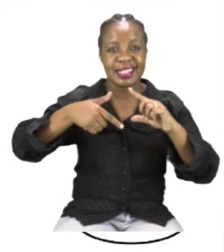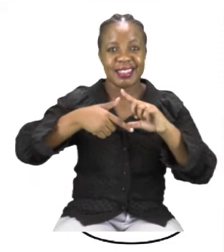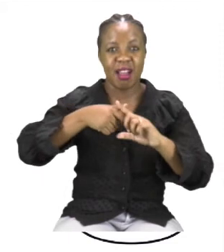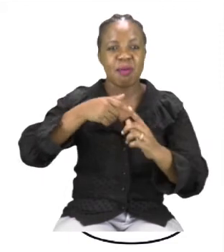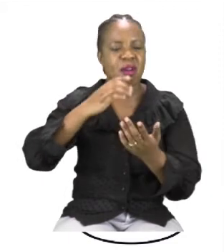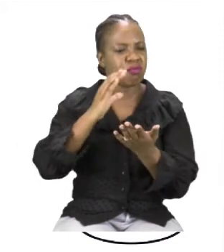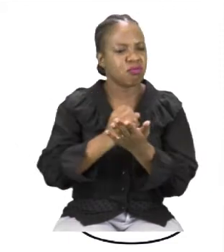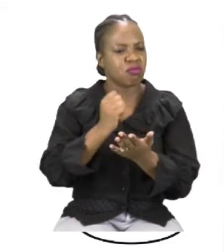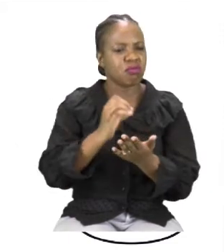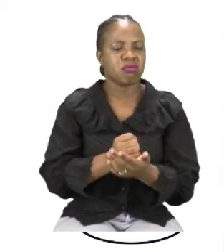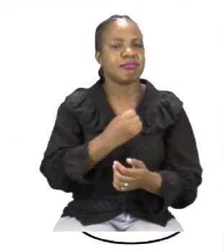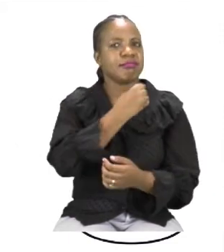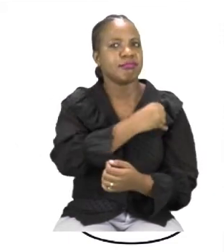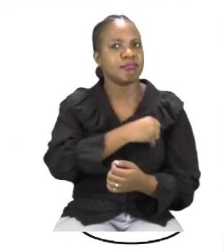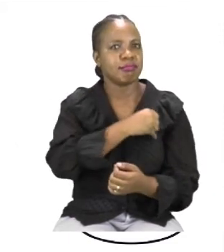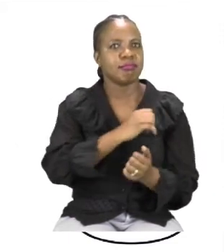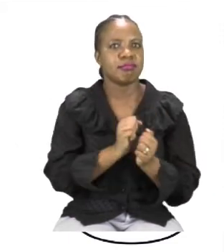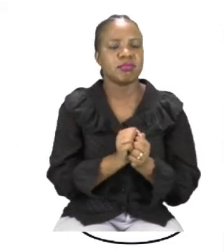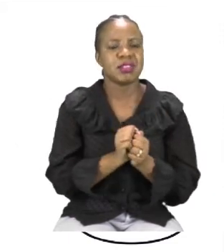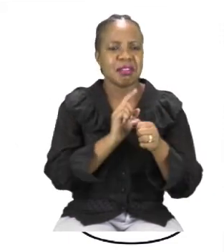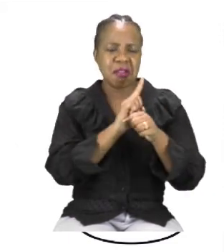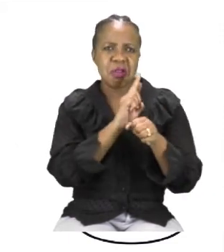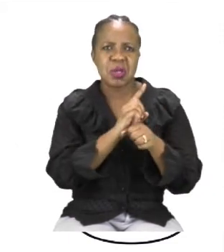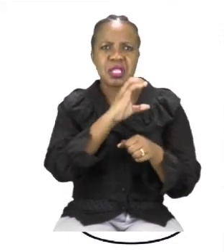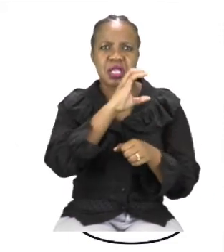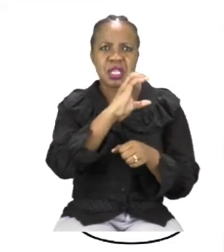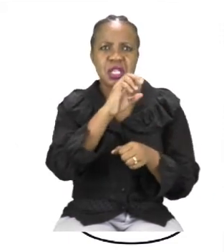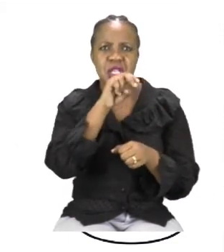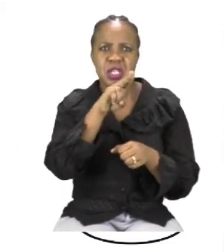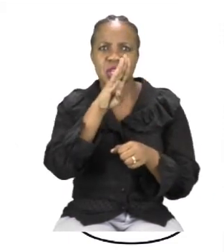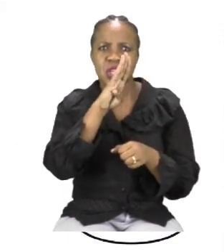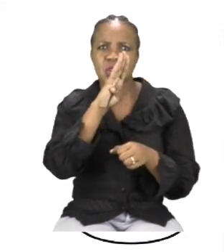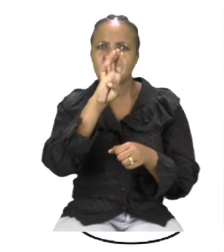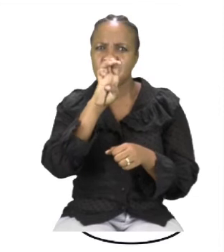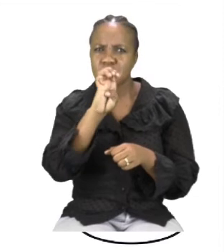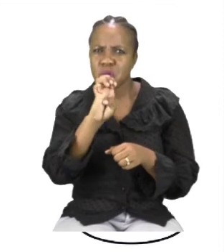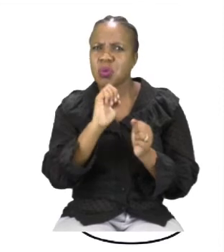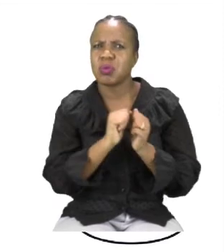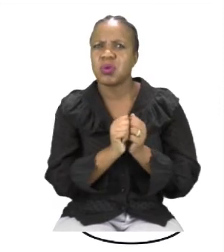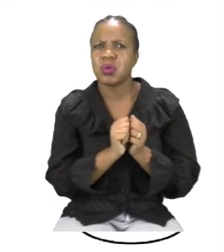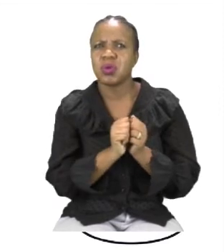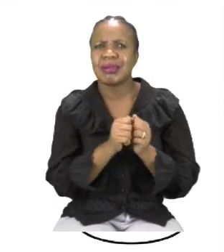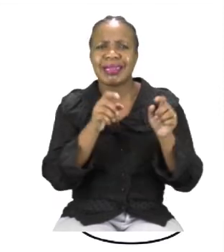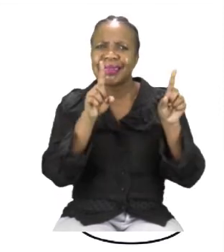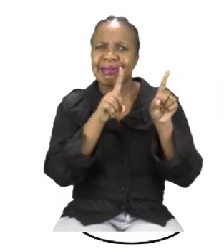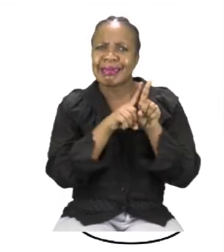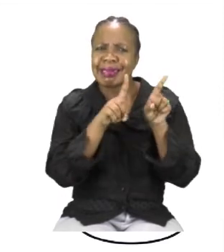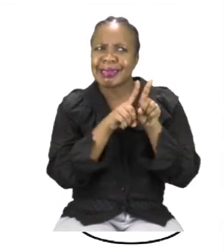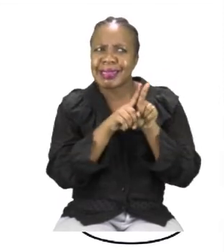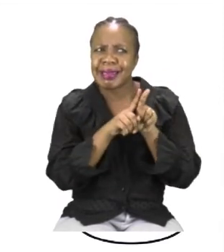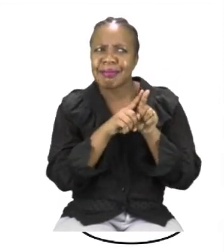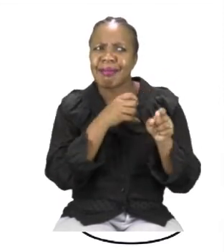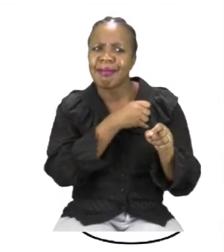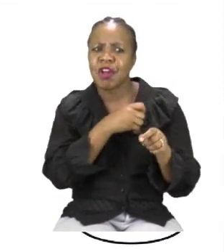first one that we can see is a cube, and you can see that in real life we actually have cubes.